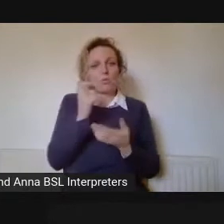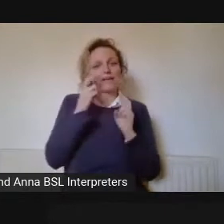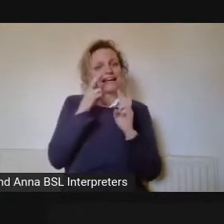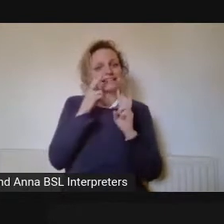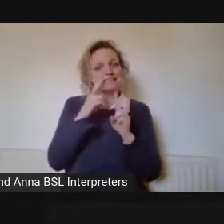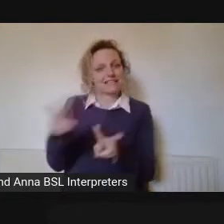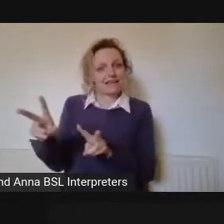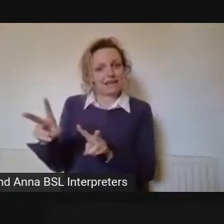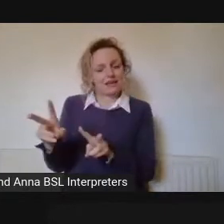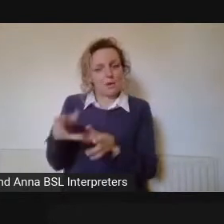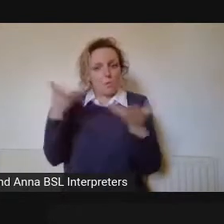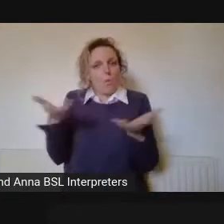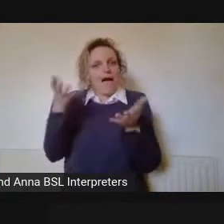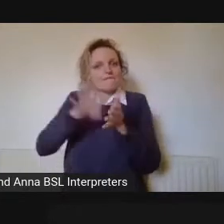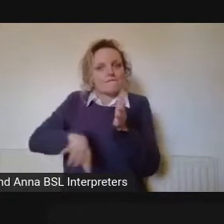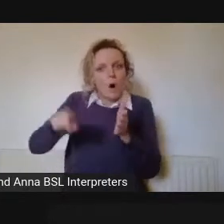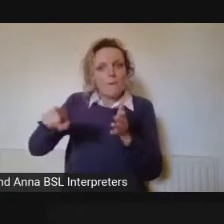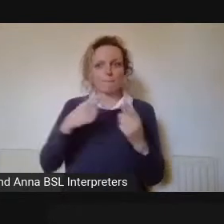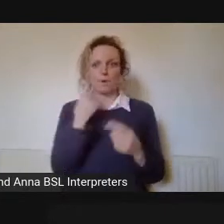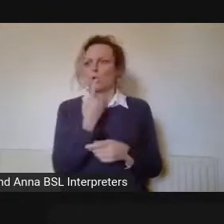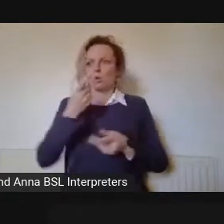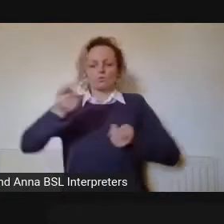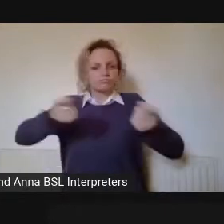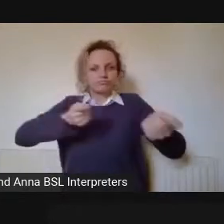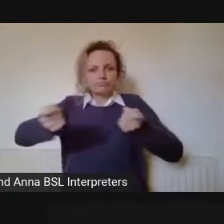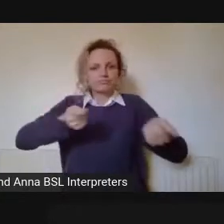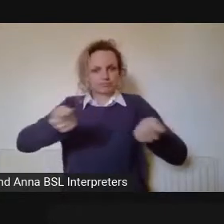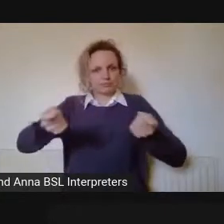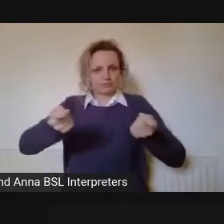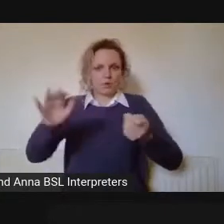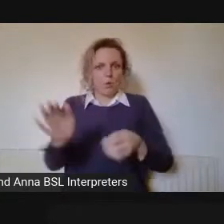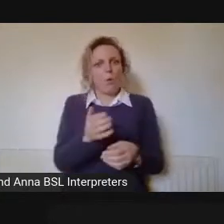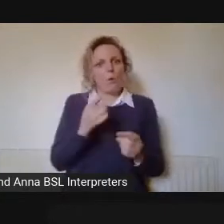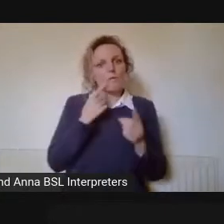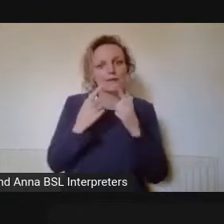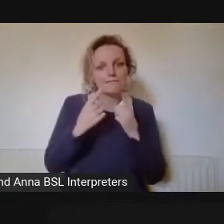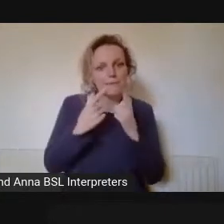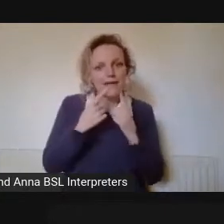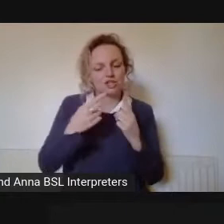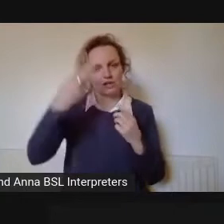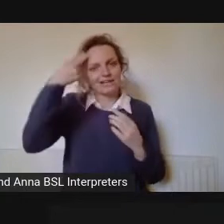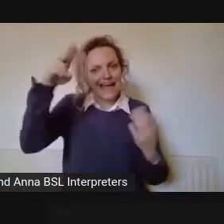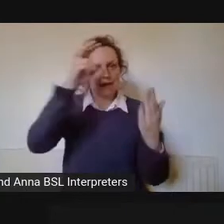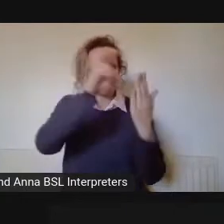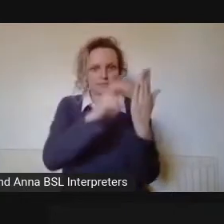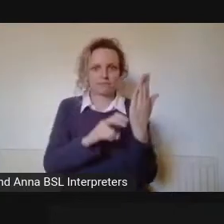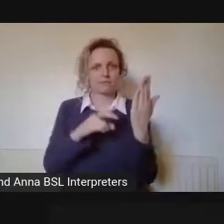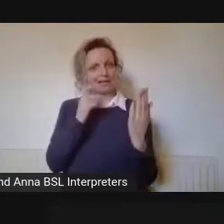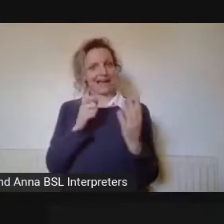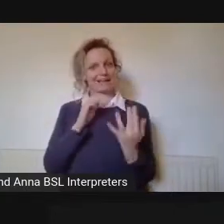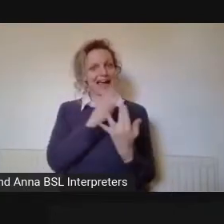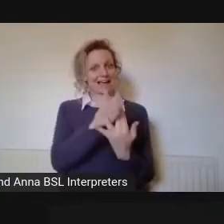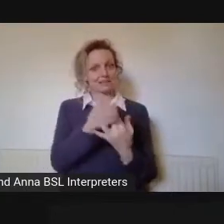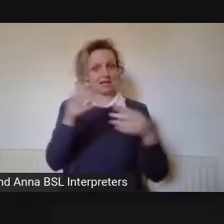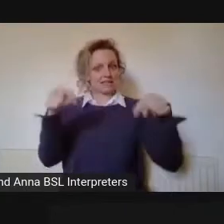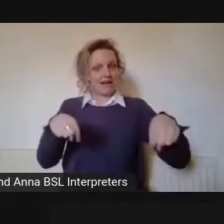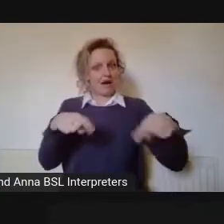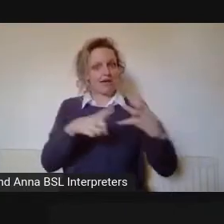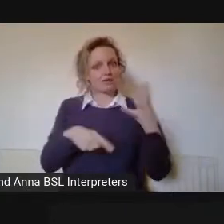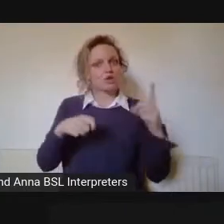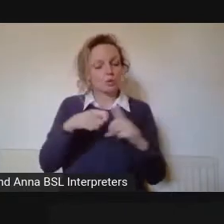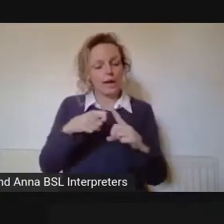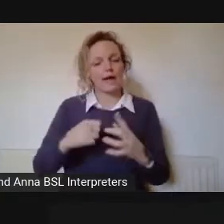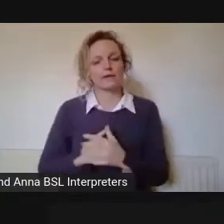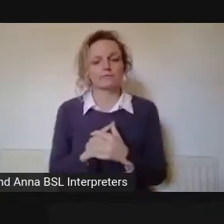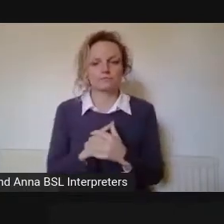to look at it in terms of aggregating as much as we could, automating as much as we could in terms of little bots going out and gathering what was there